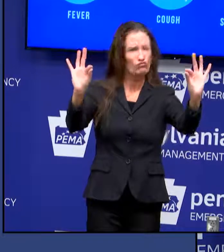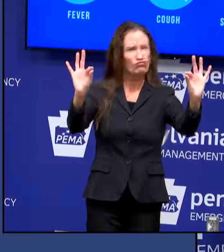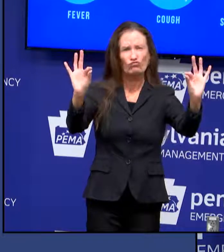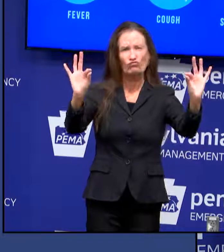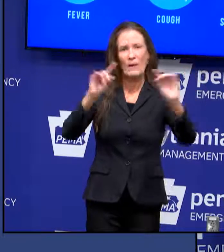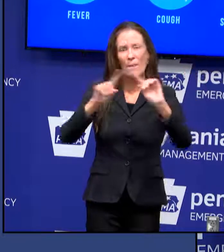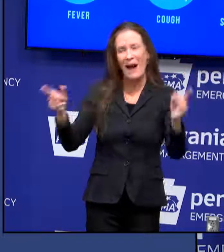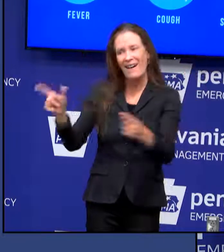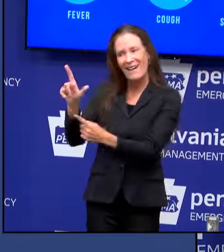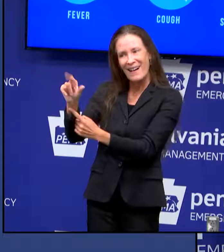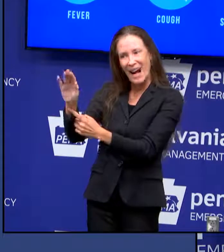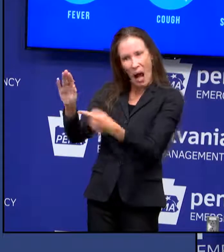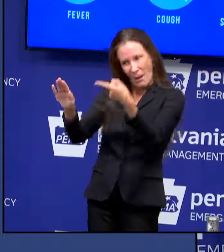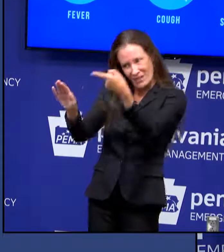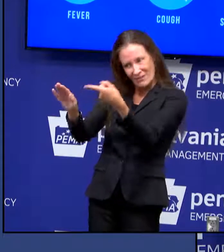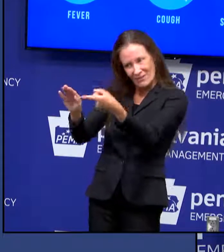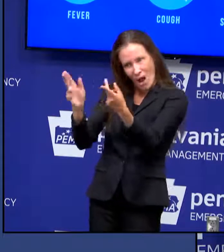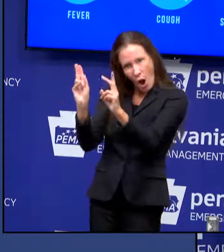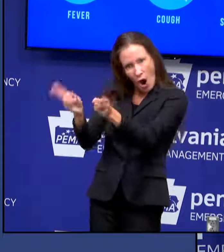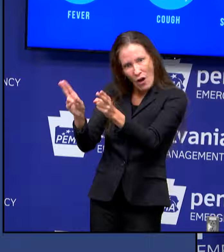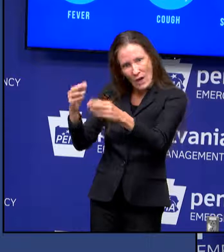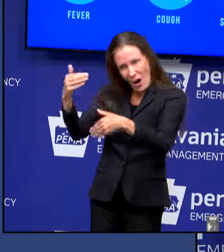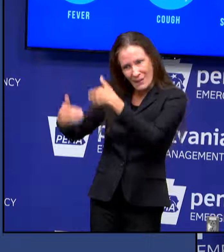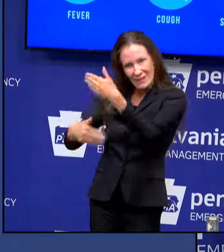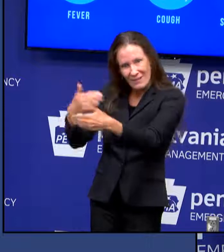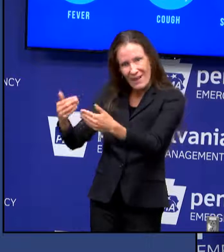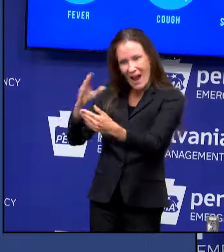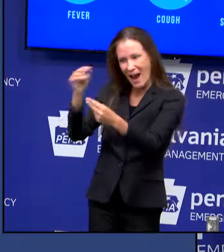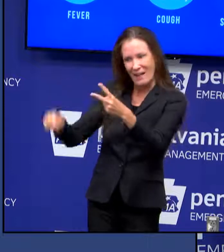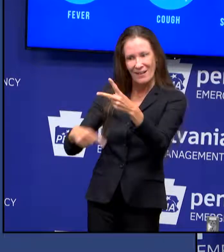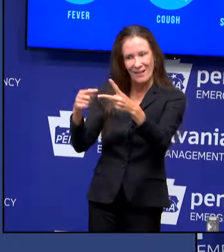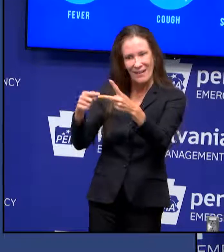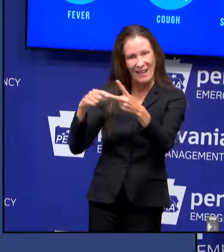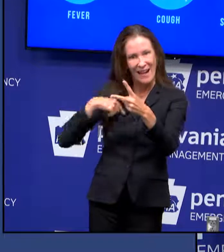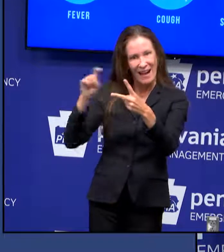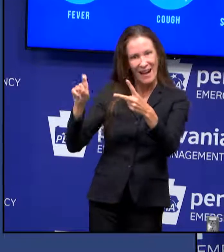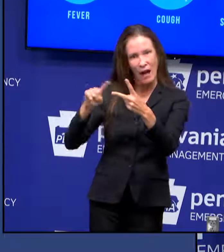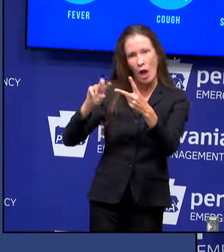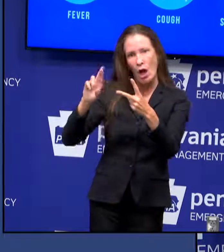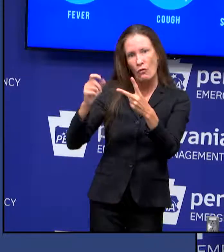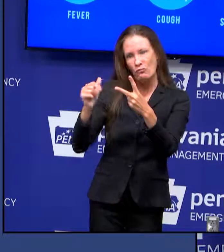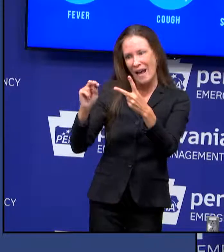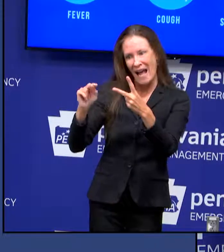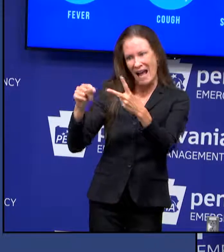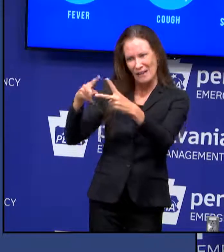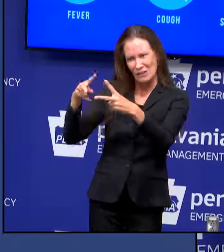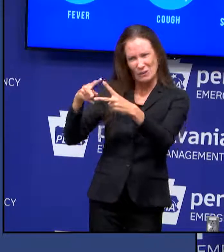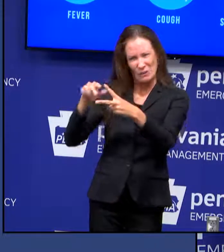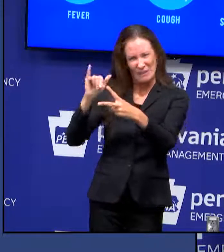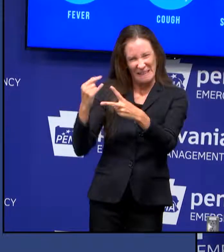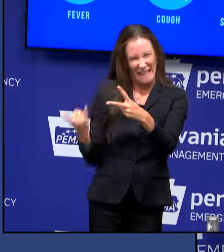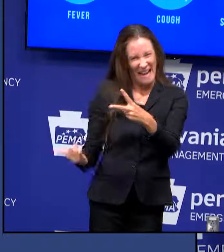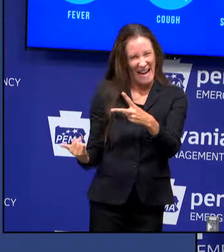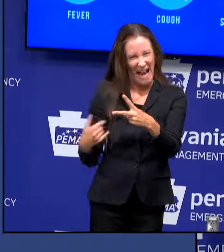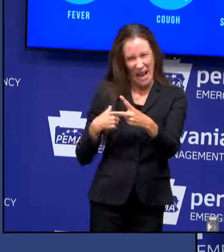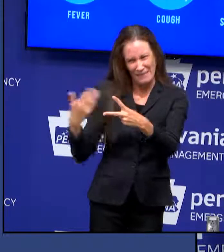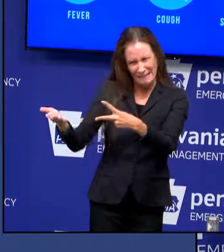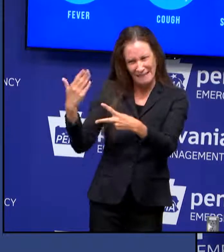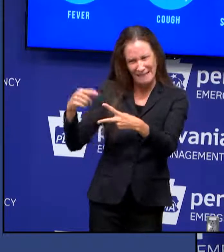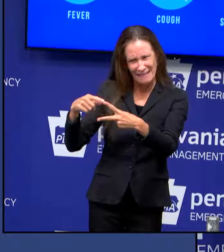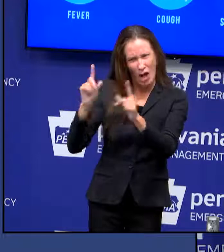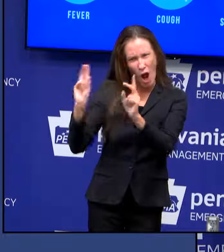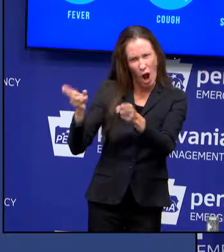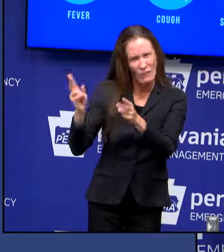more reagents. So we're trying to source reagents. I mean, that's really controlled primarily by those companies and the federal government, but we're going to try to source